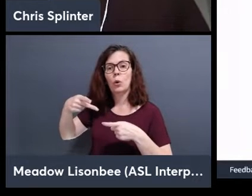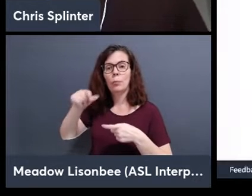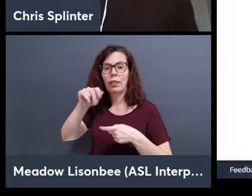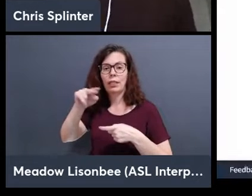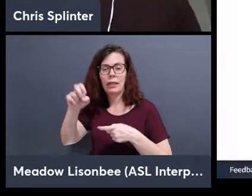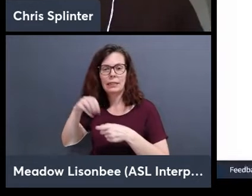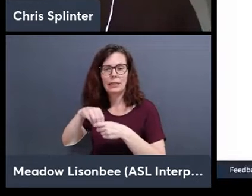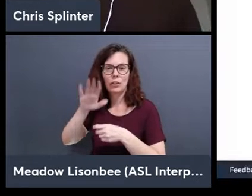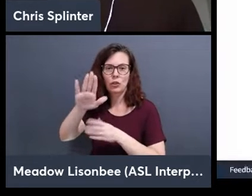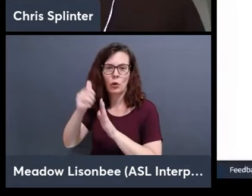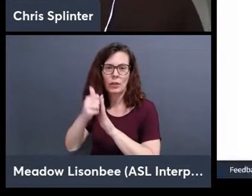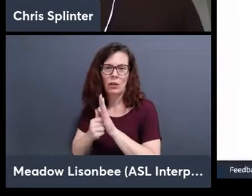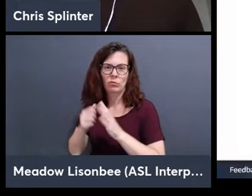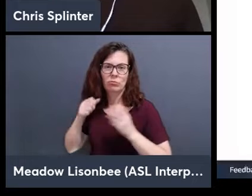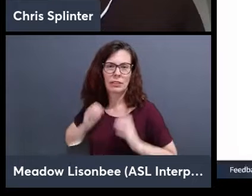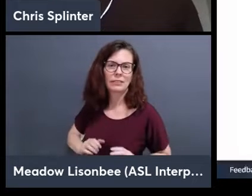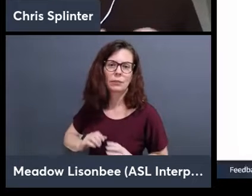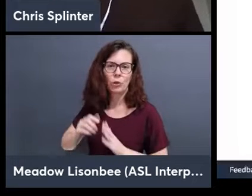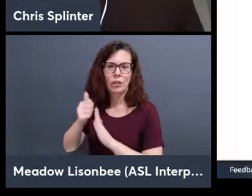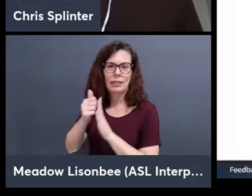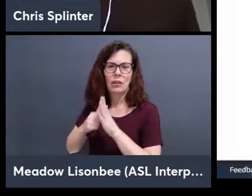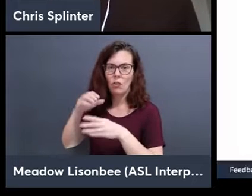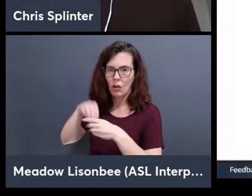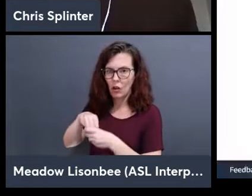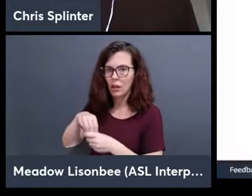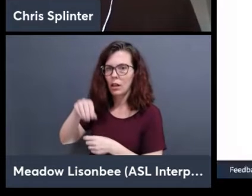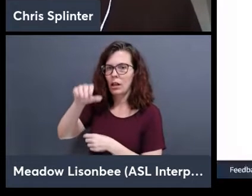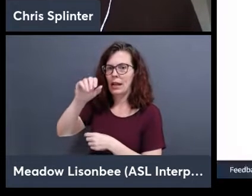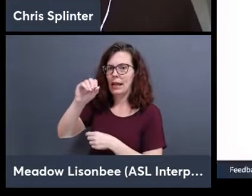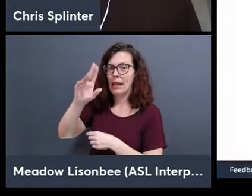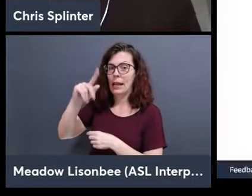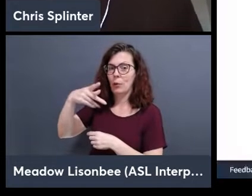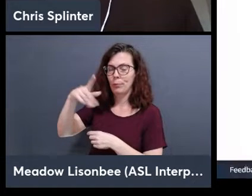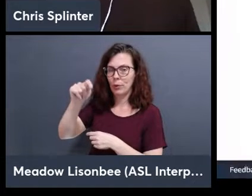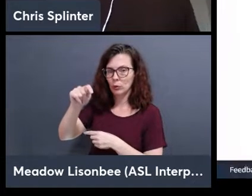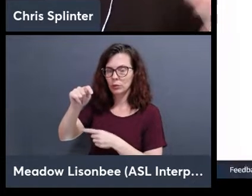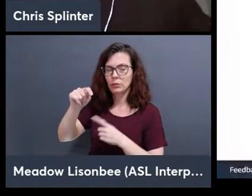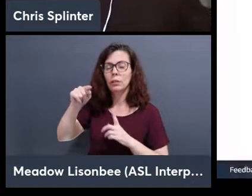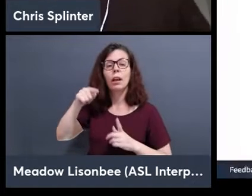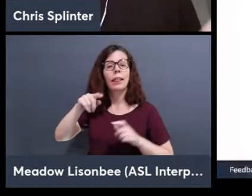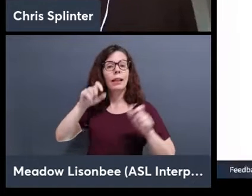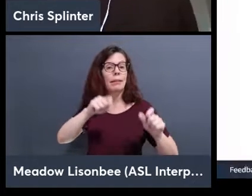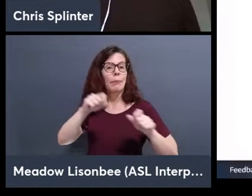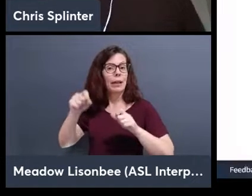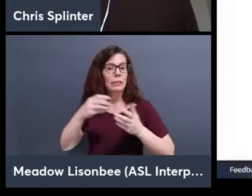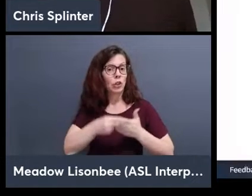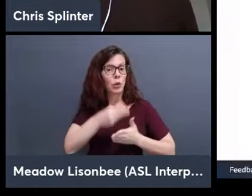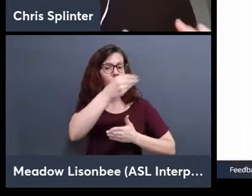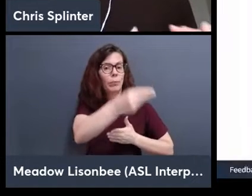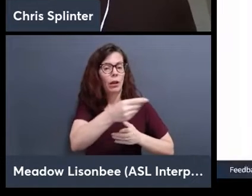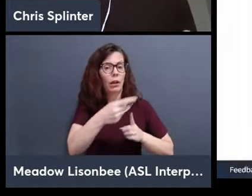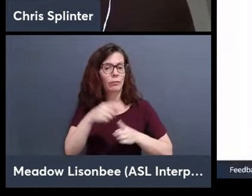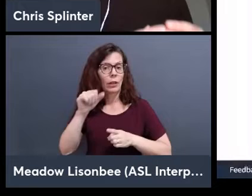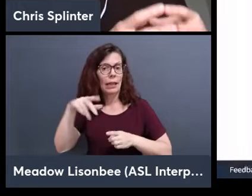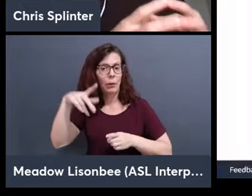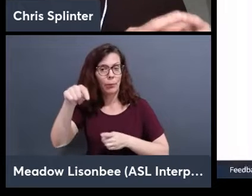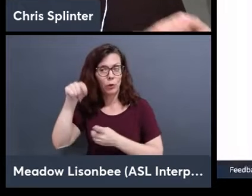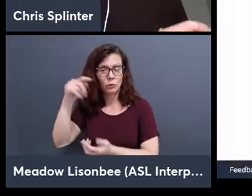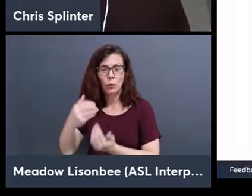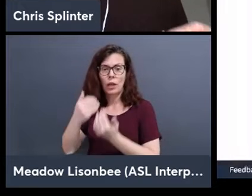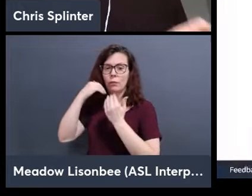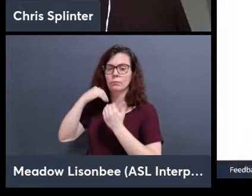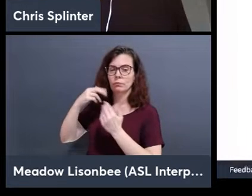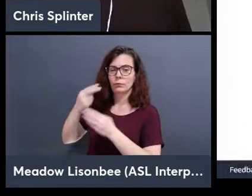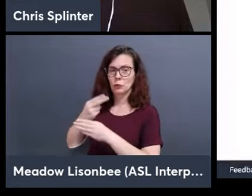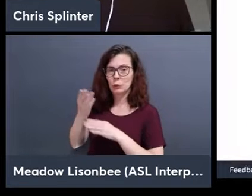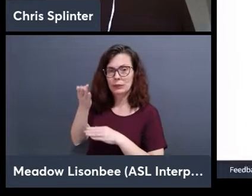the customer's account on the outpost. And we're consuming capacity that you bought on for that outpost, an EC2 that